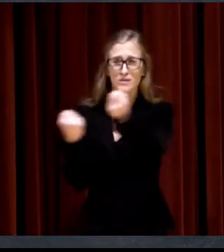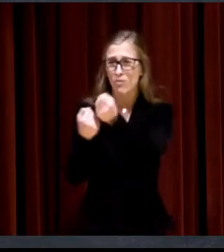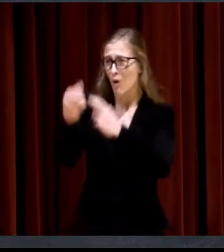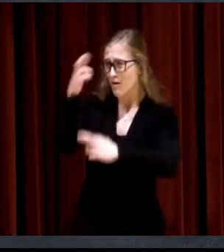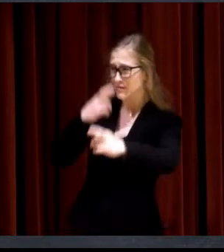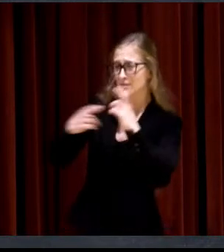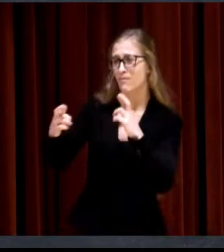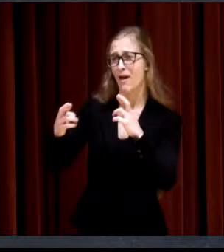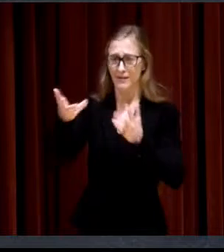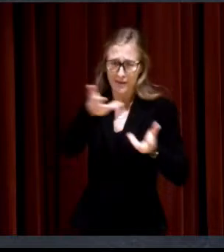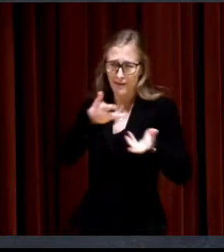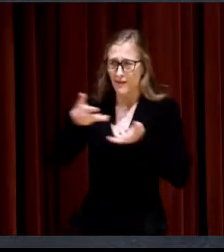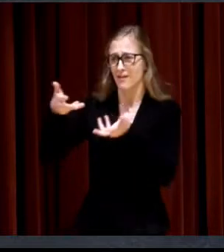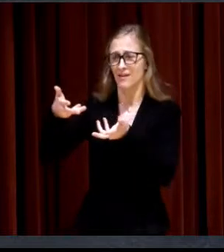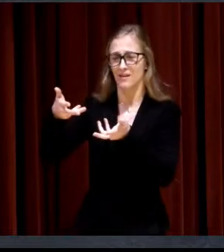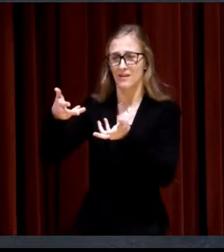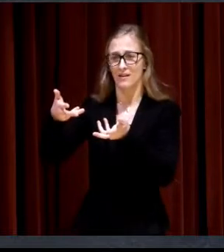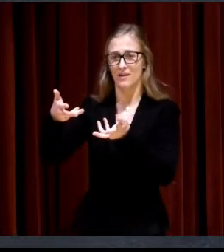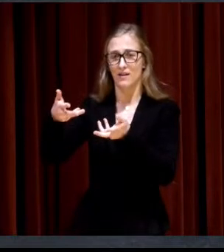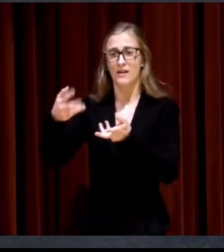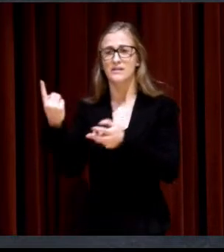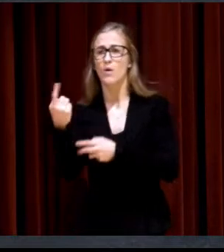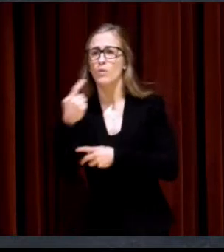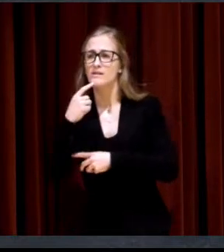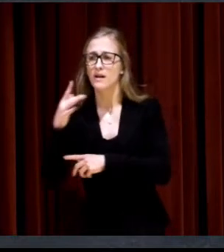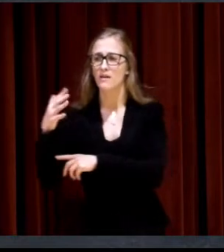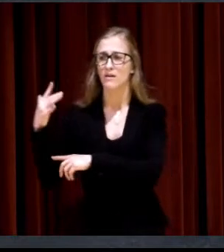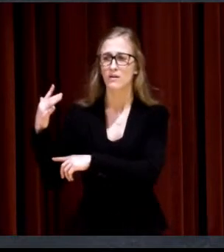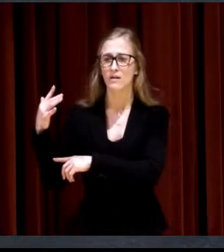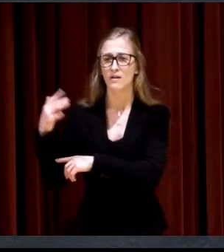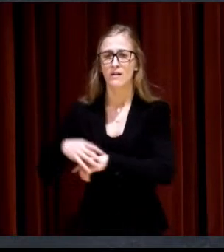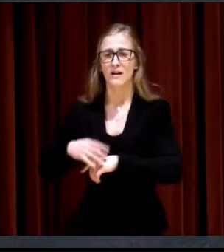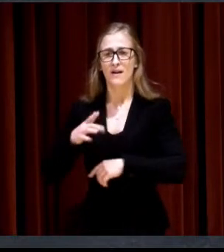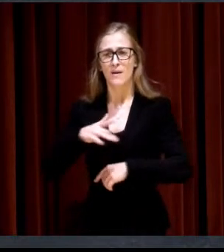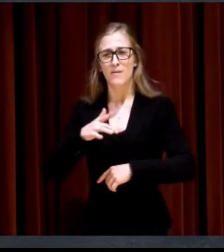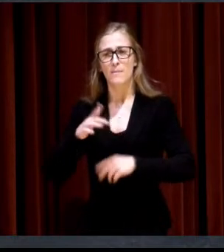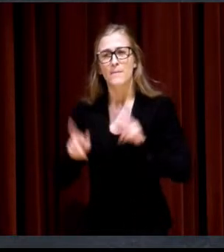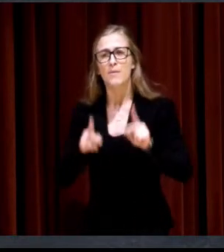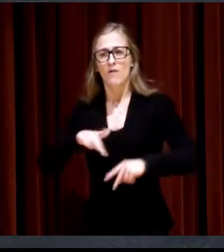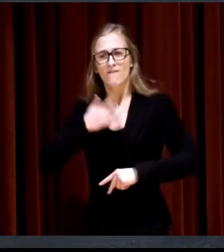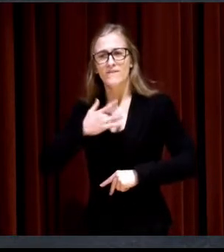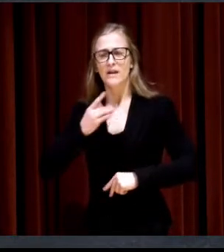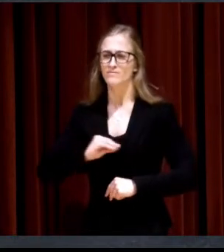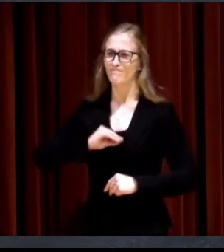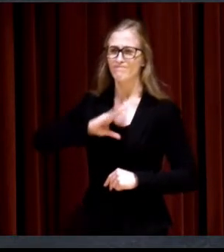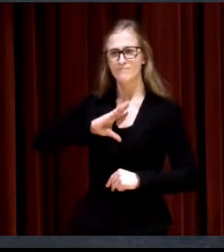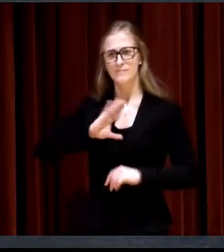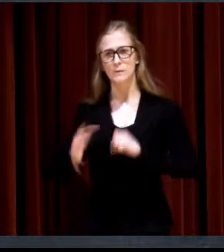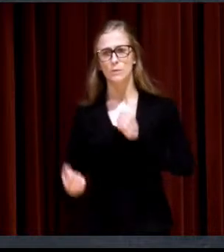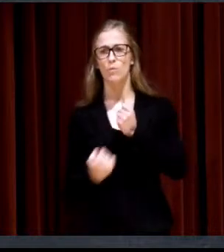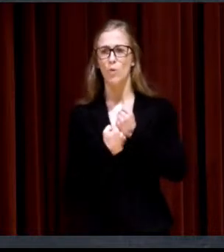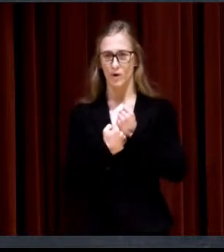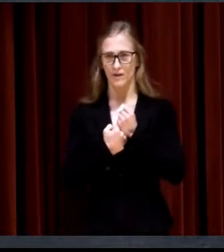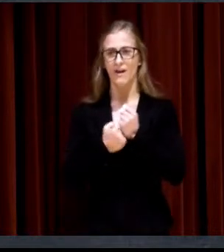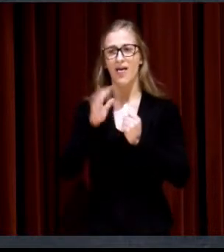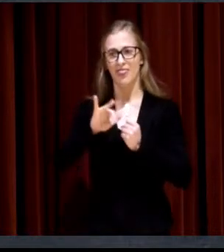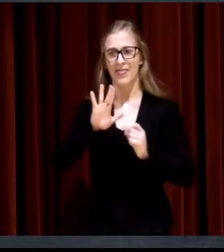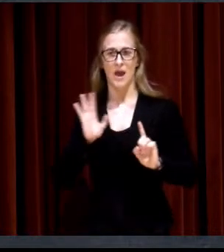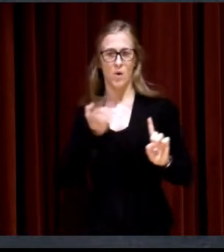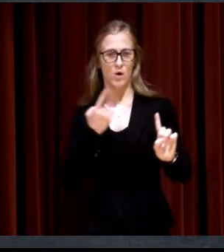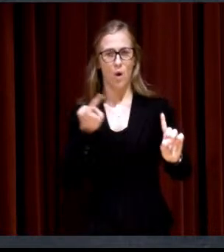wrapping around, people feel, what did somebody say earlier? People feel supported. That's essentially what we're trying to